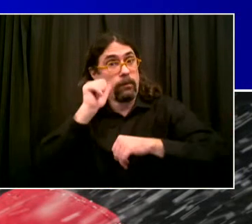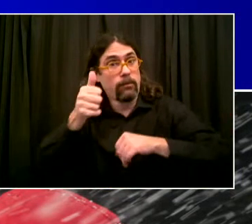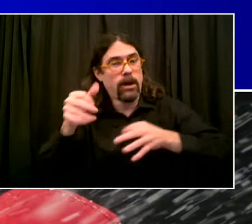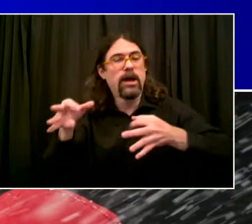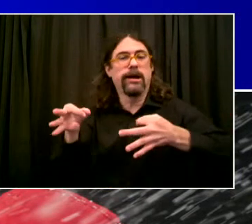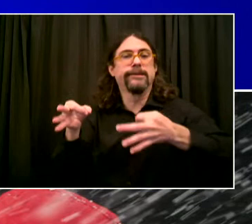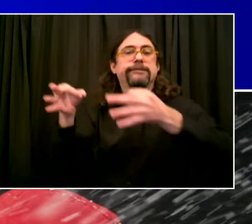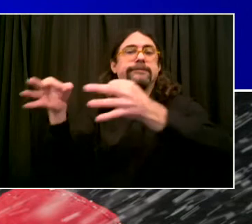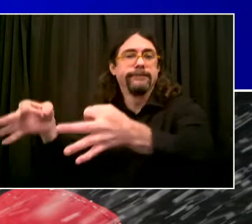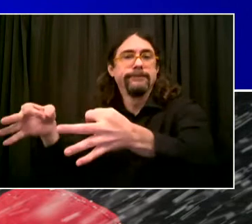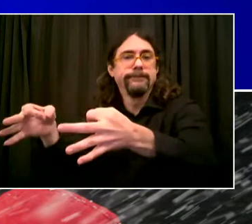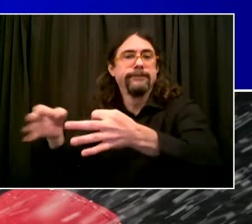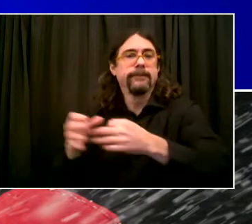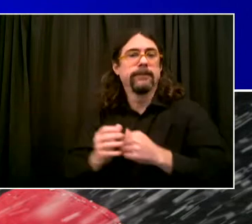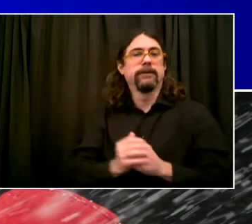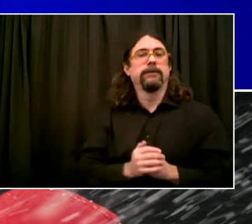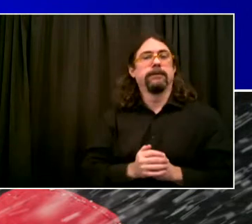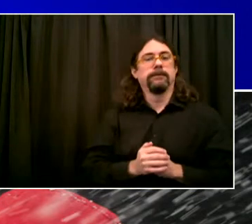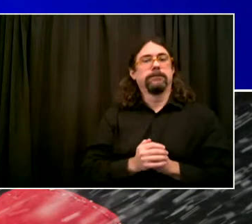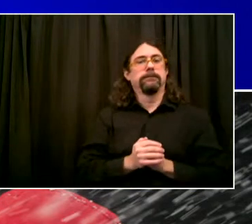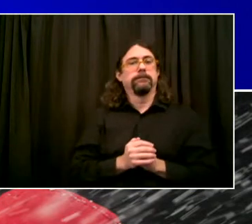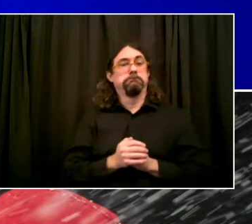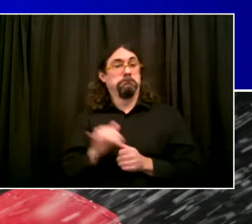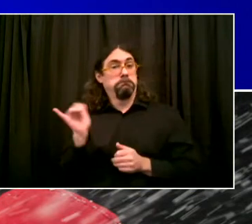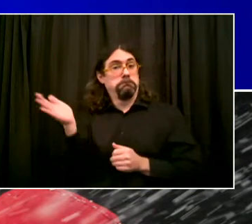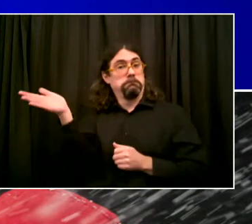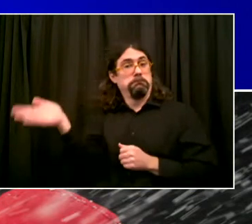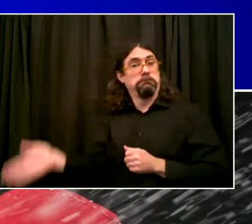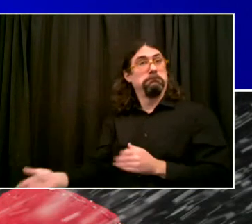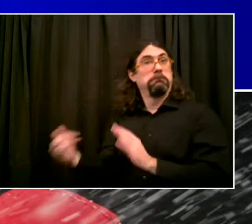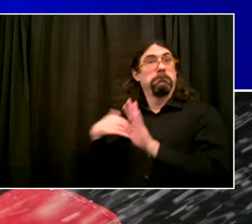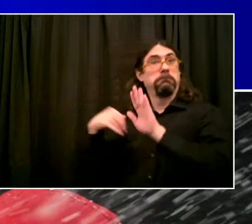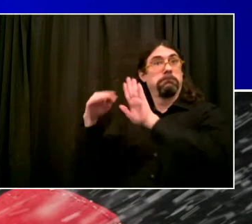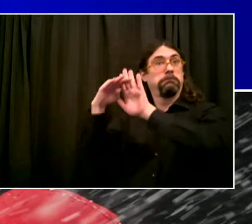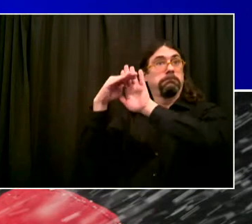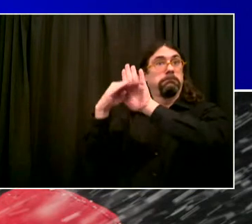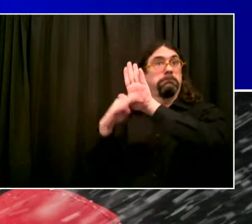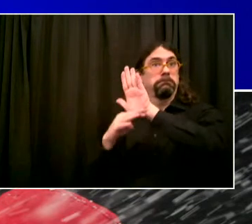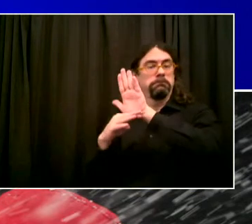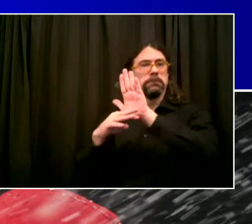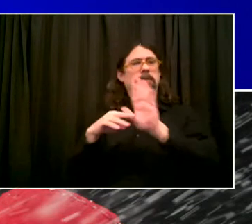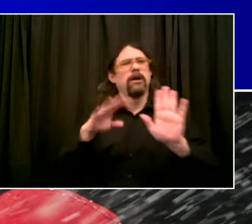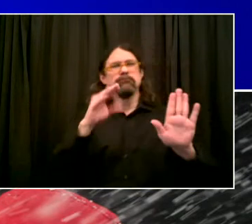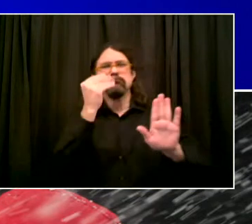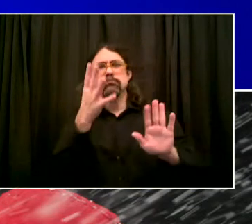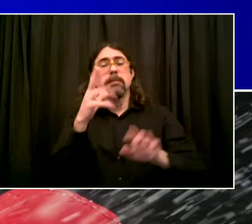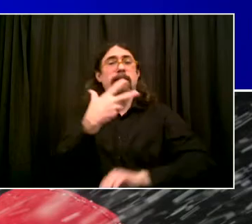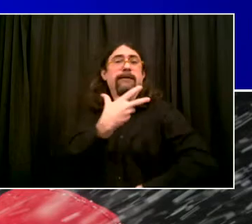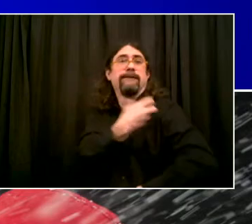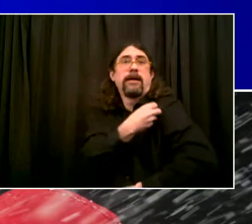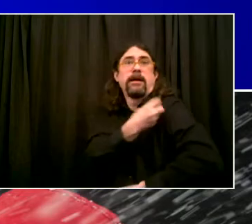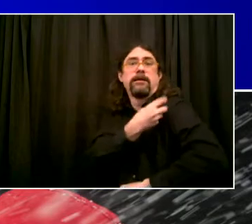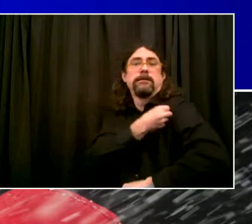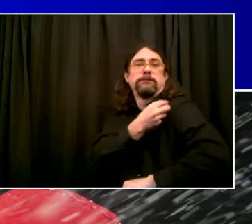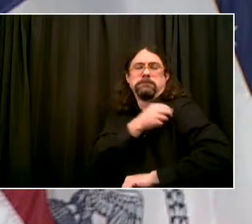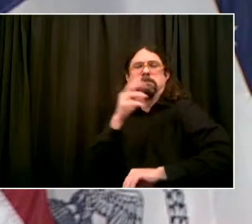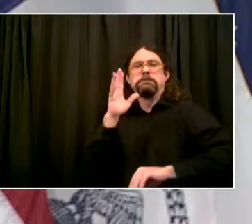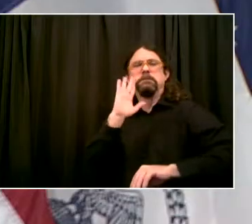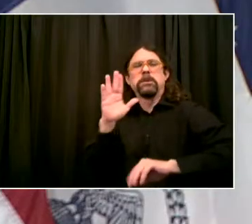along. So really, if ever there was an example of an evolving, emerging situation, this is it. And here to talk